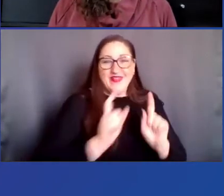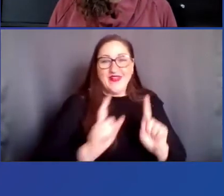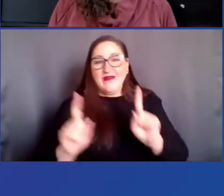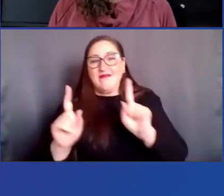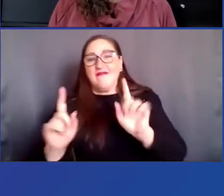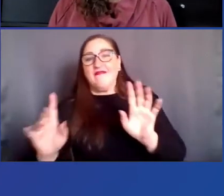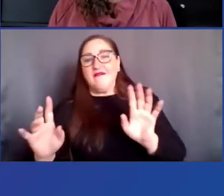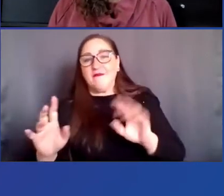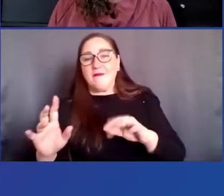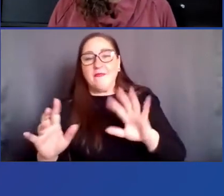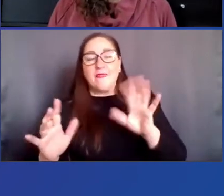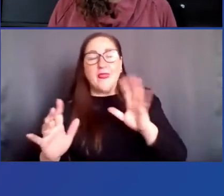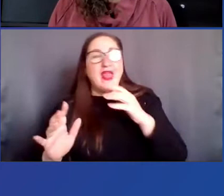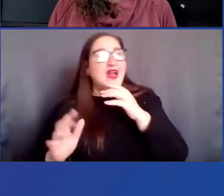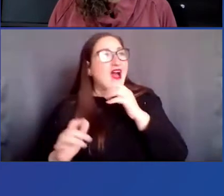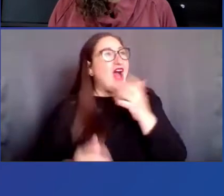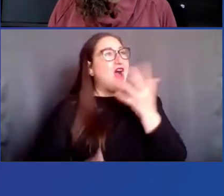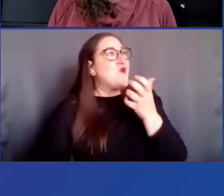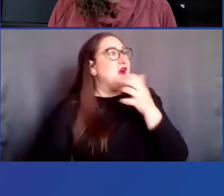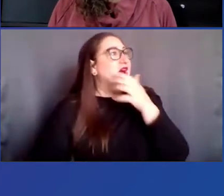want to